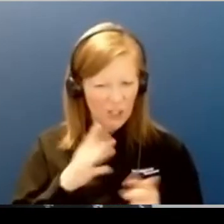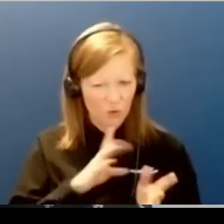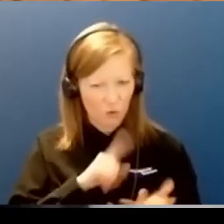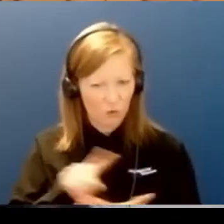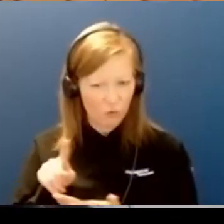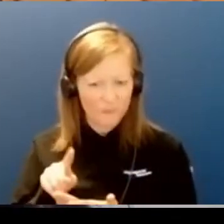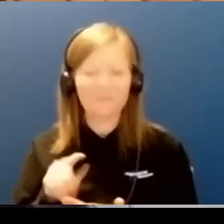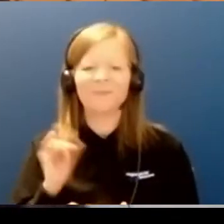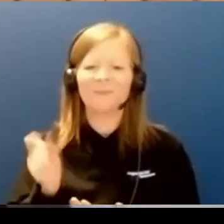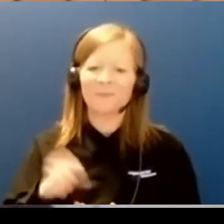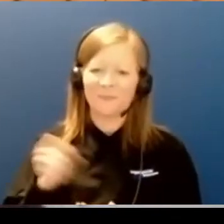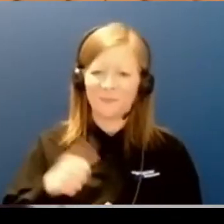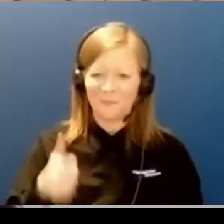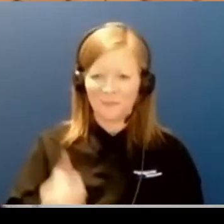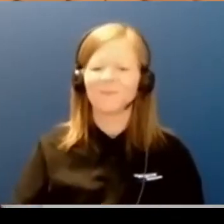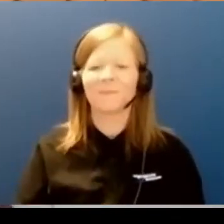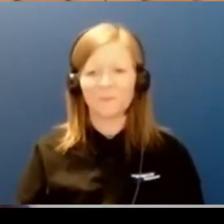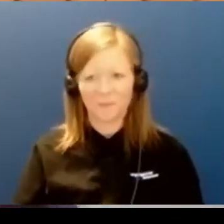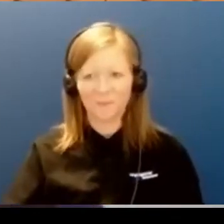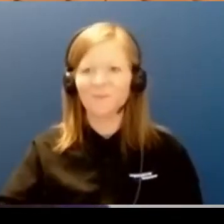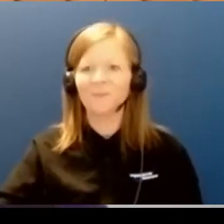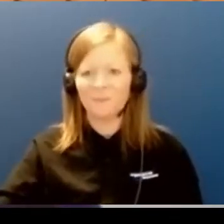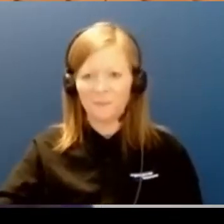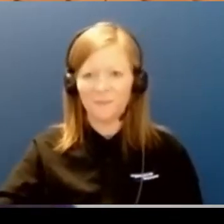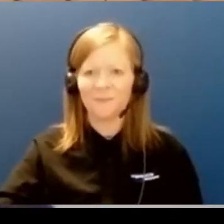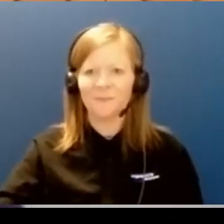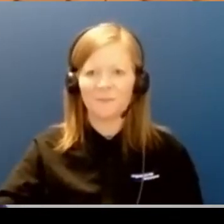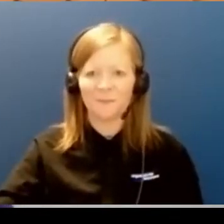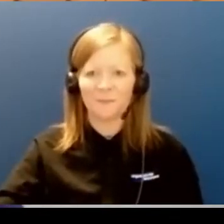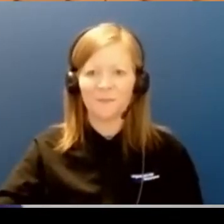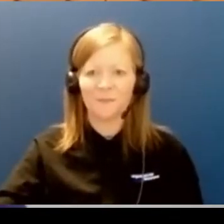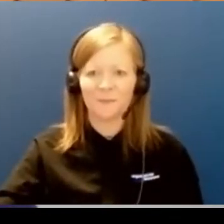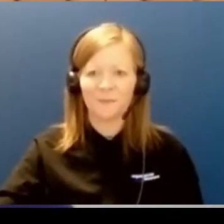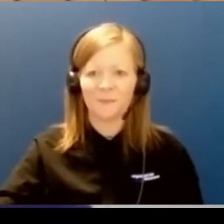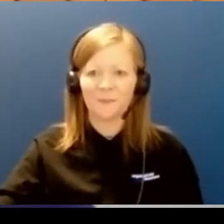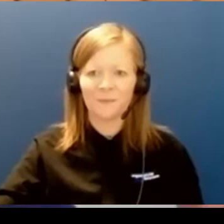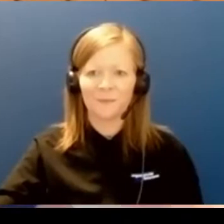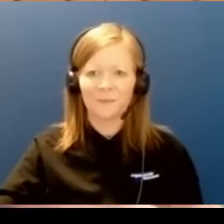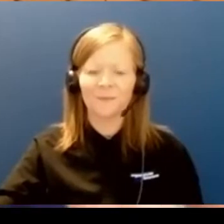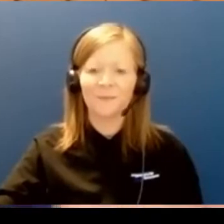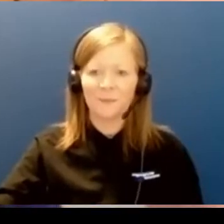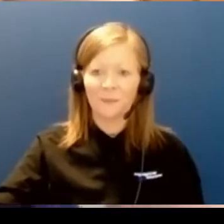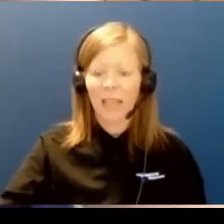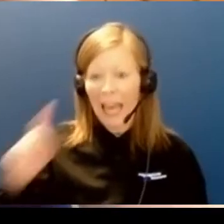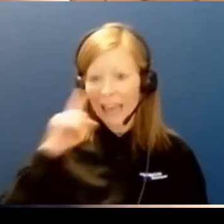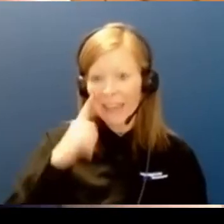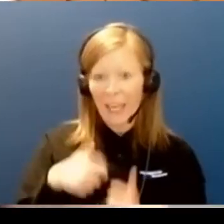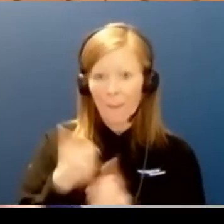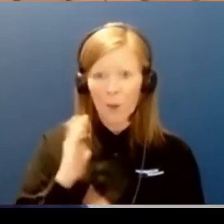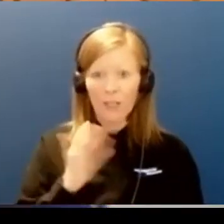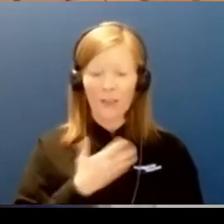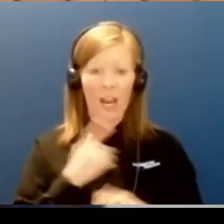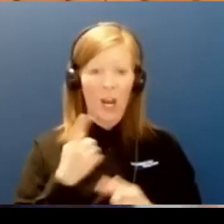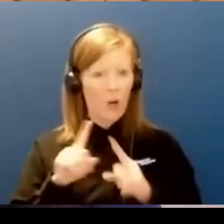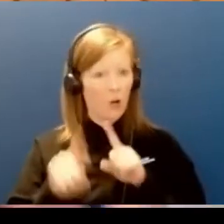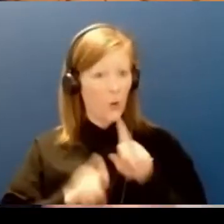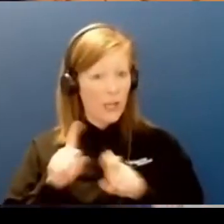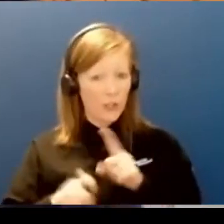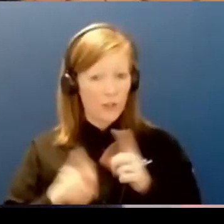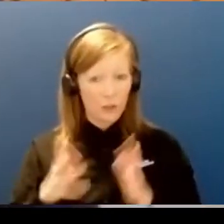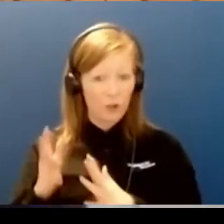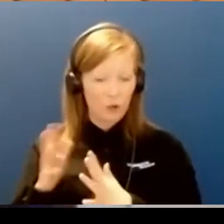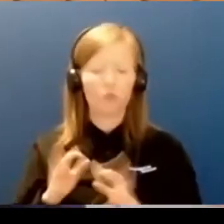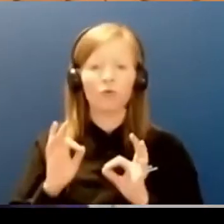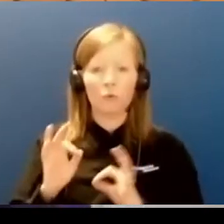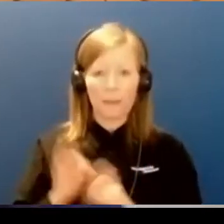Yes, you did. Okay. All right. So then I think that covers most of our questions. We'll move on to a slightly older